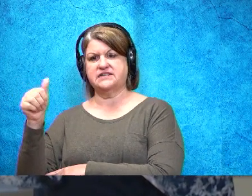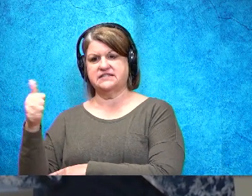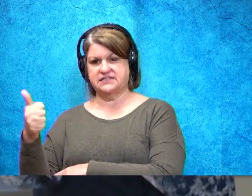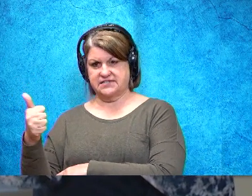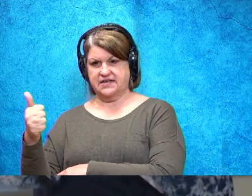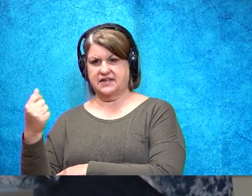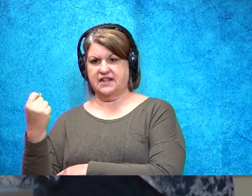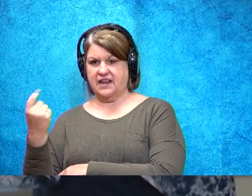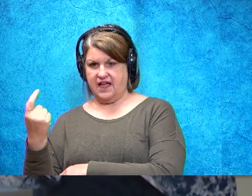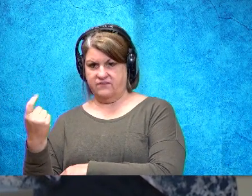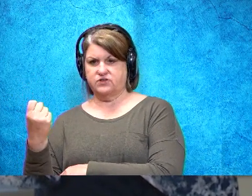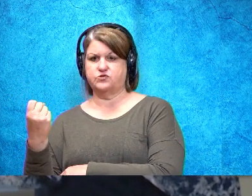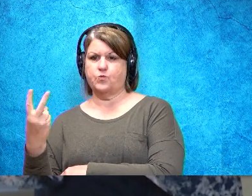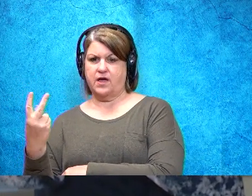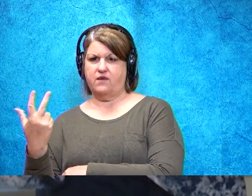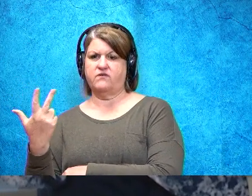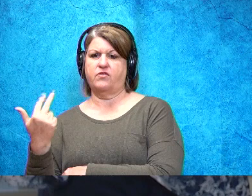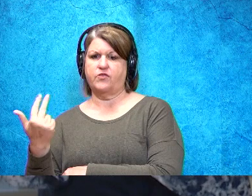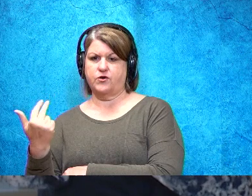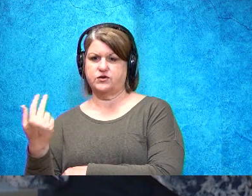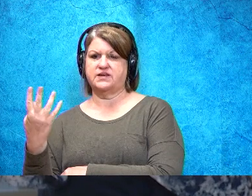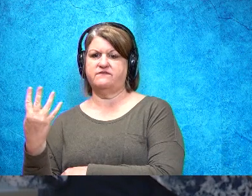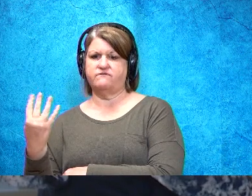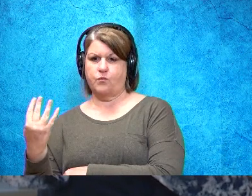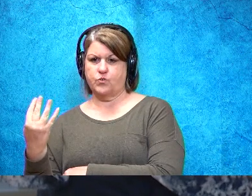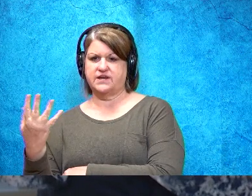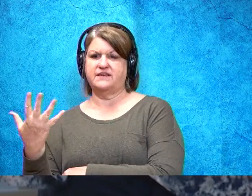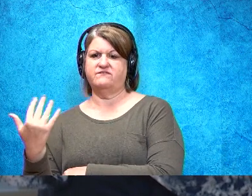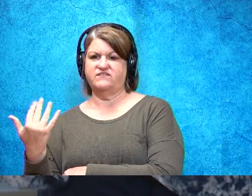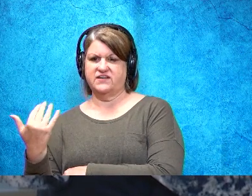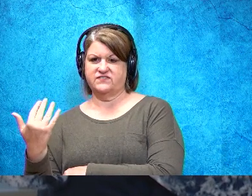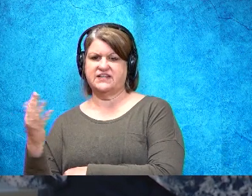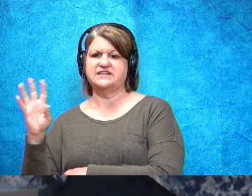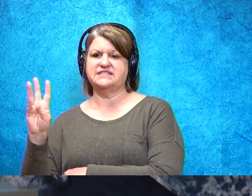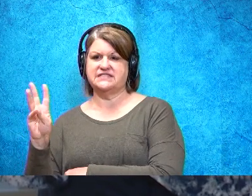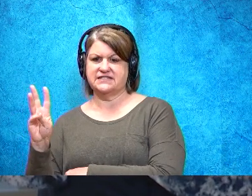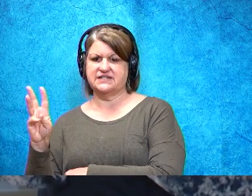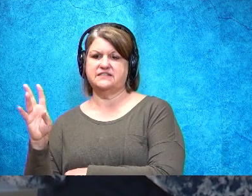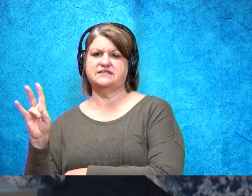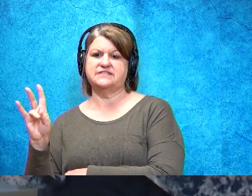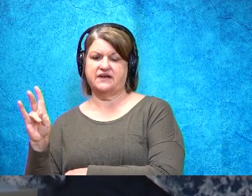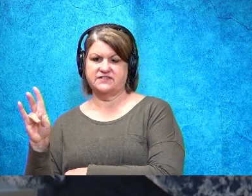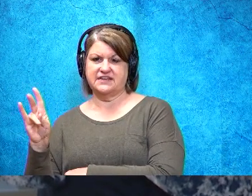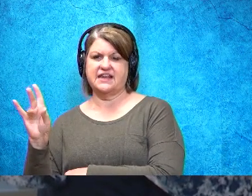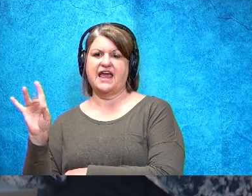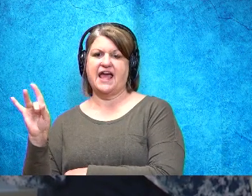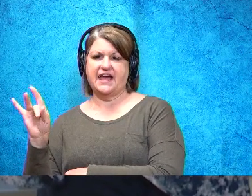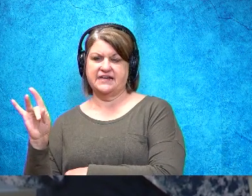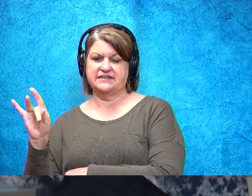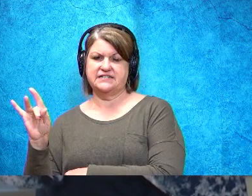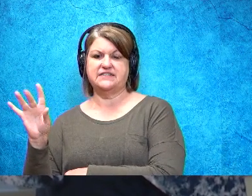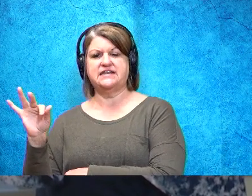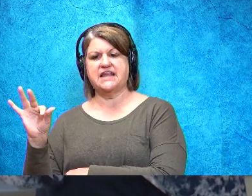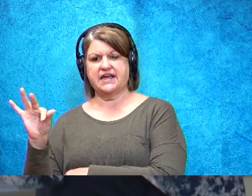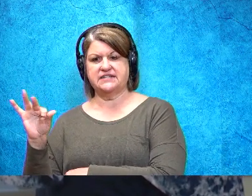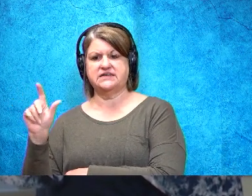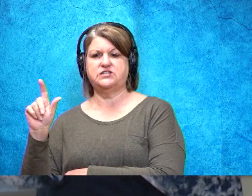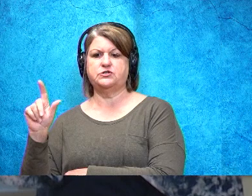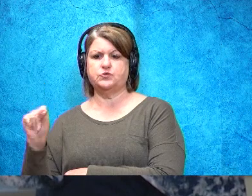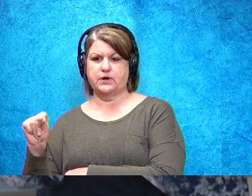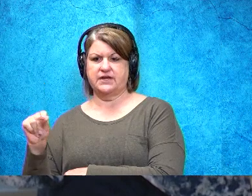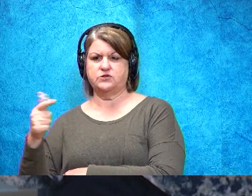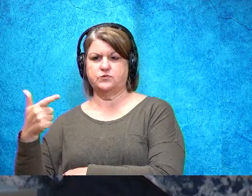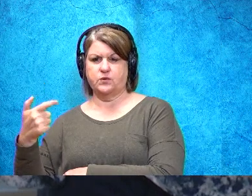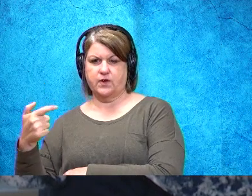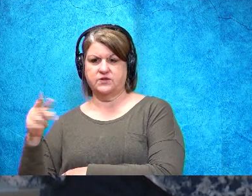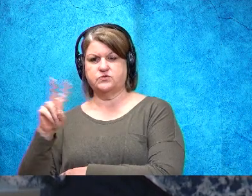9, 10, 11, 12, 13, 14, 15, 16, 17, 18, 19,